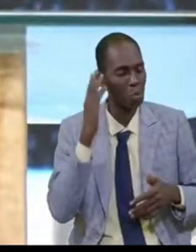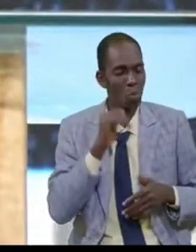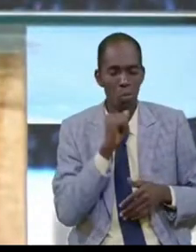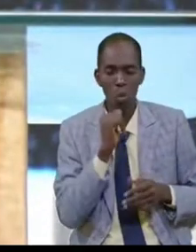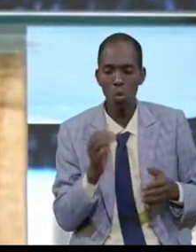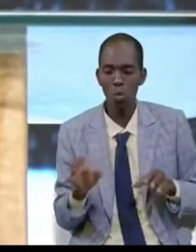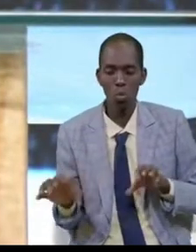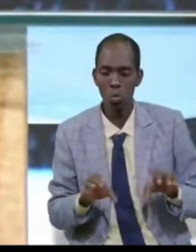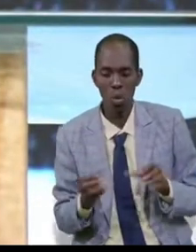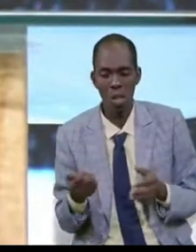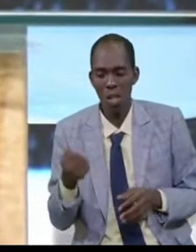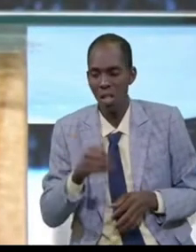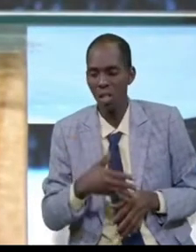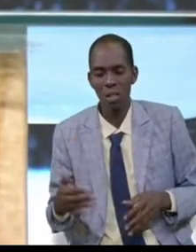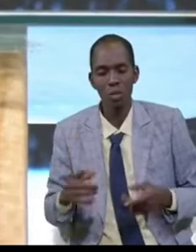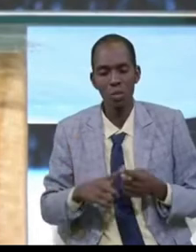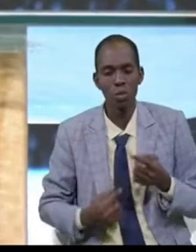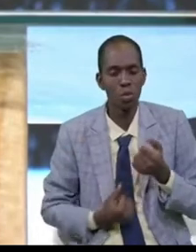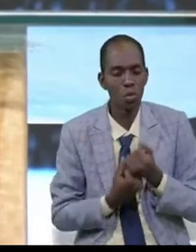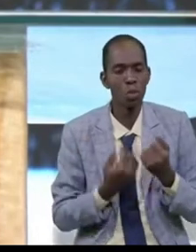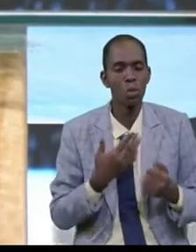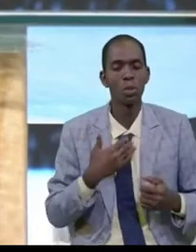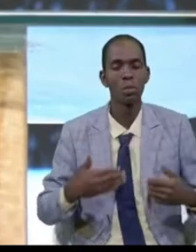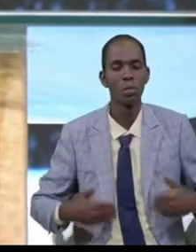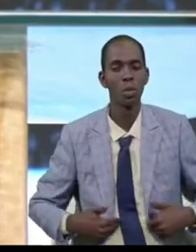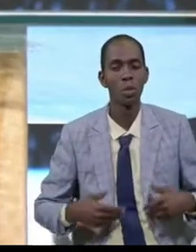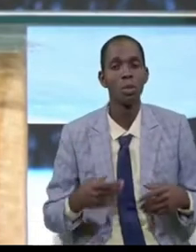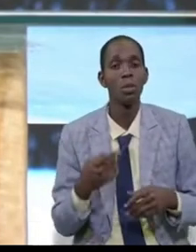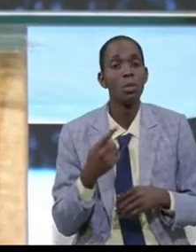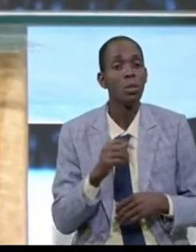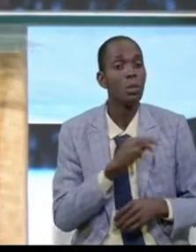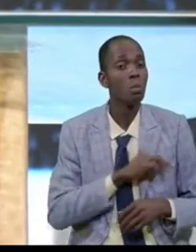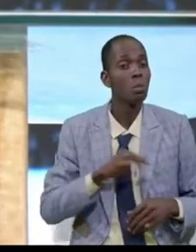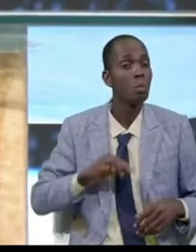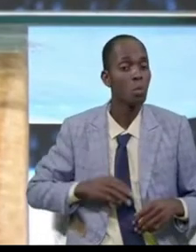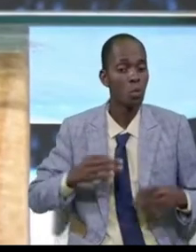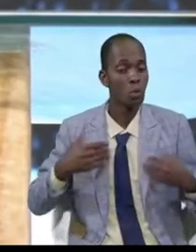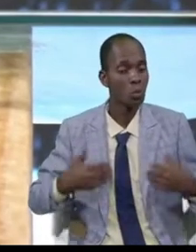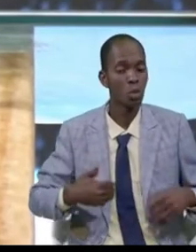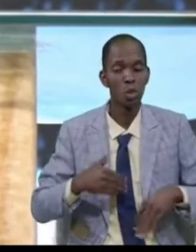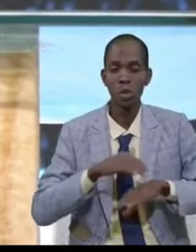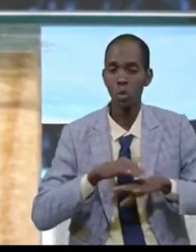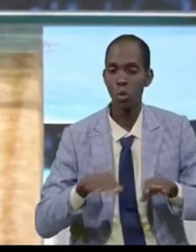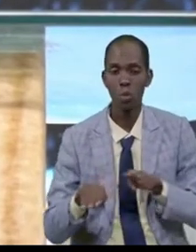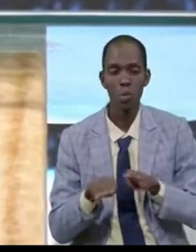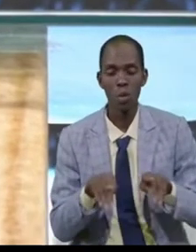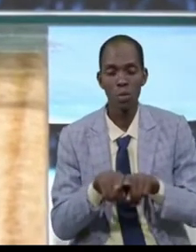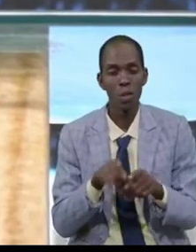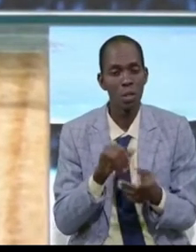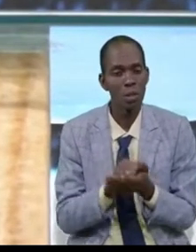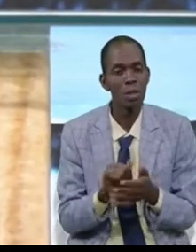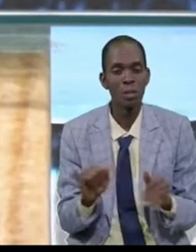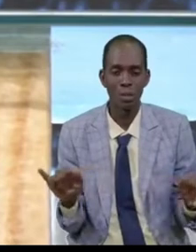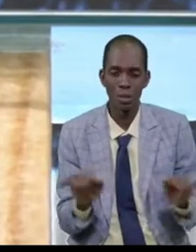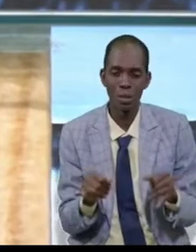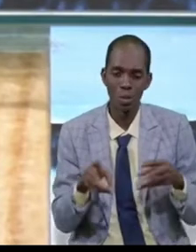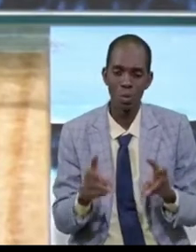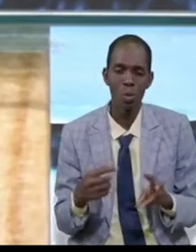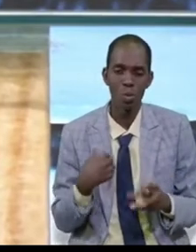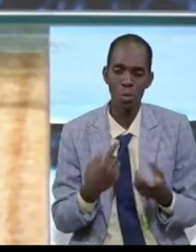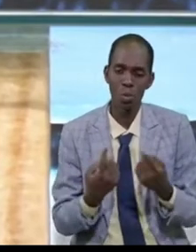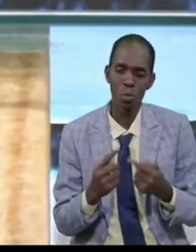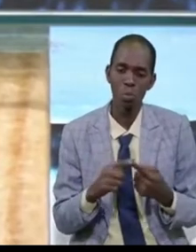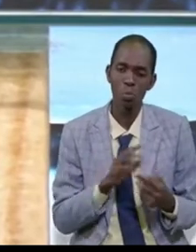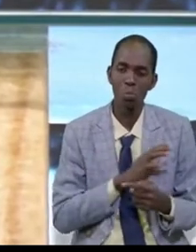the progress of the body. The members of the body don't do that. And when we come to Christ, we're saved and we're